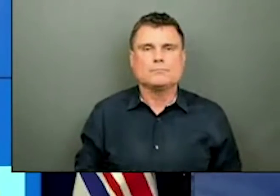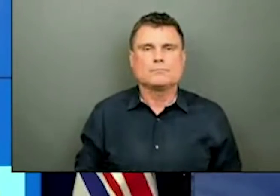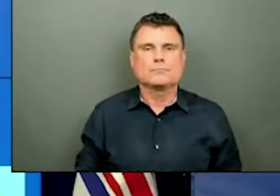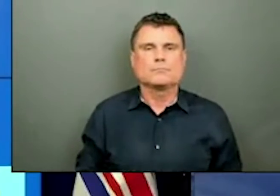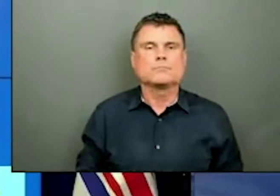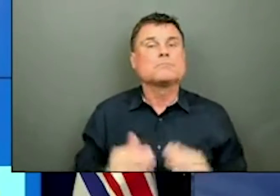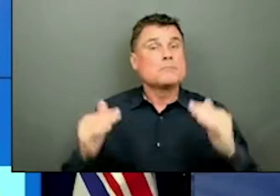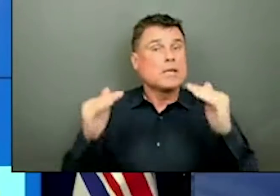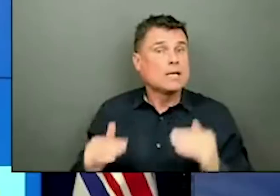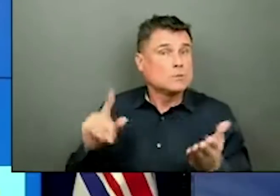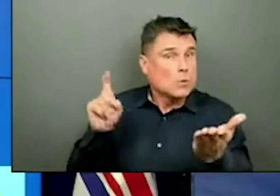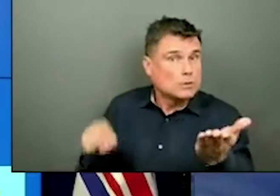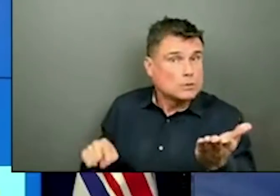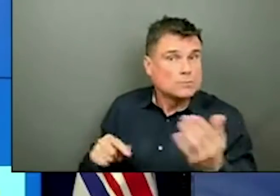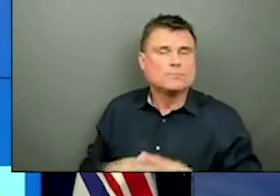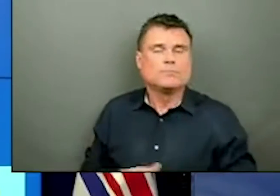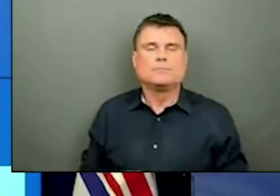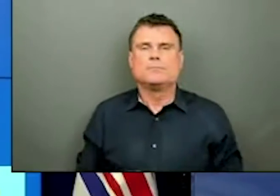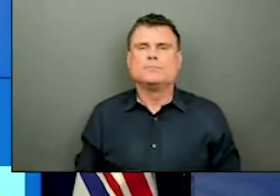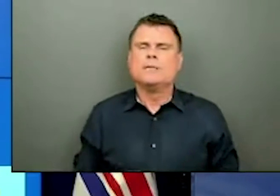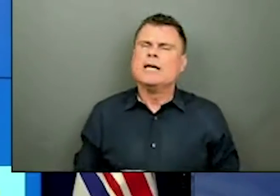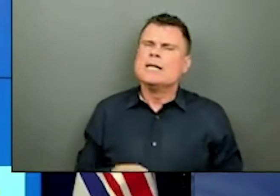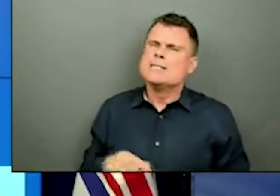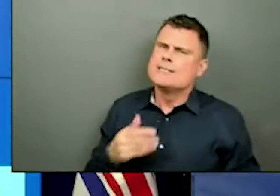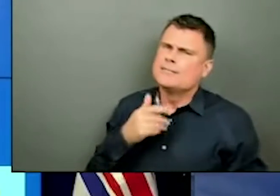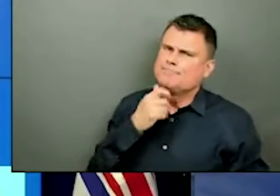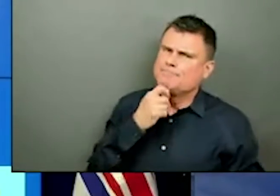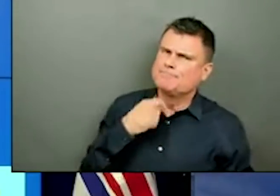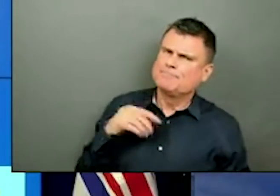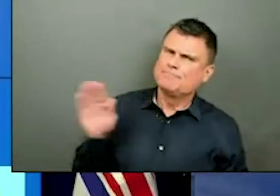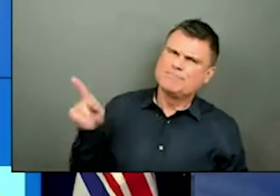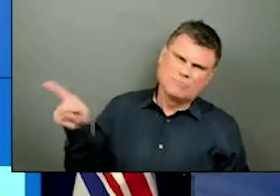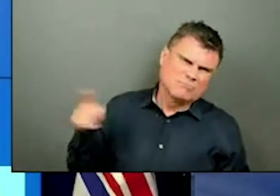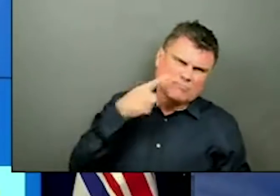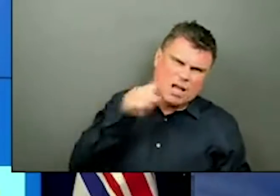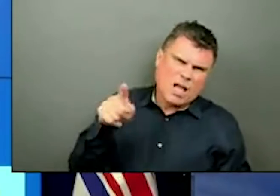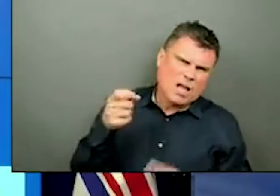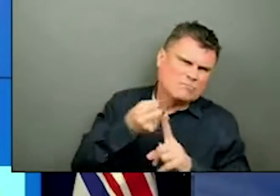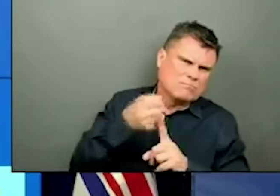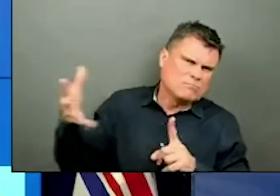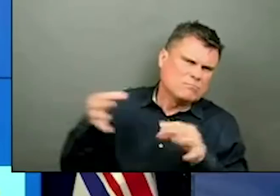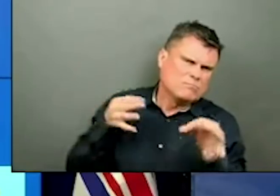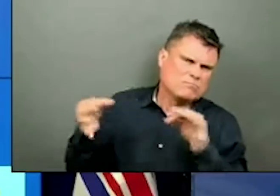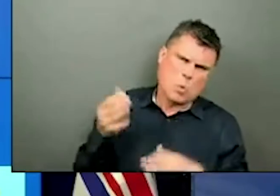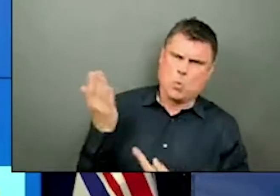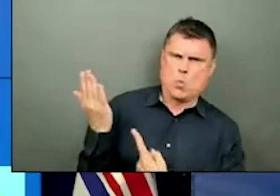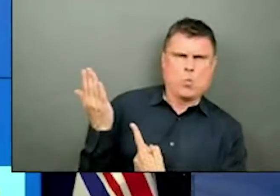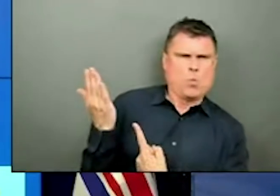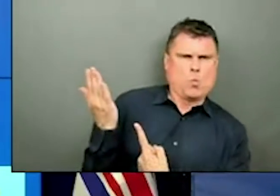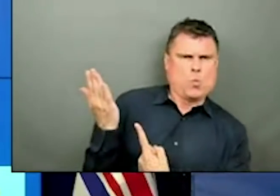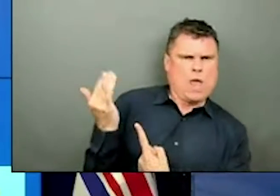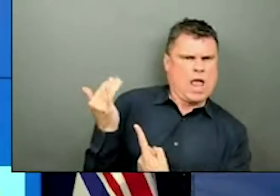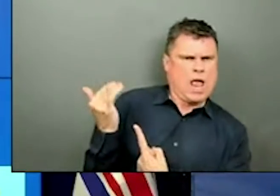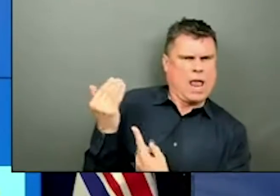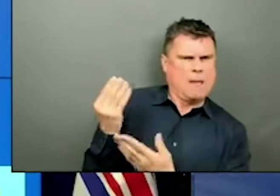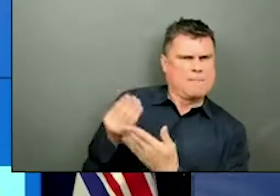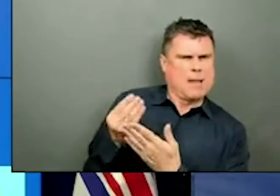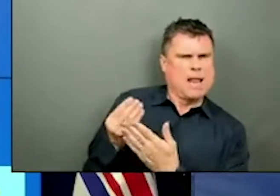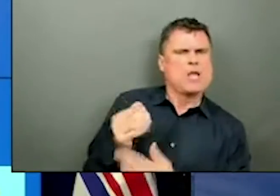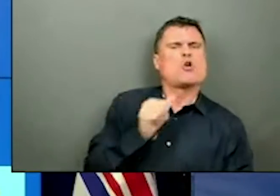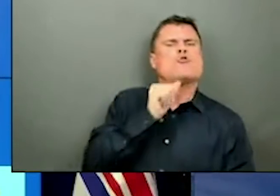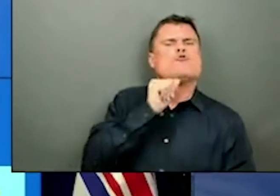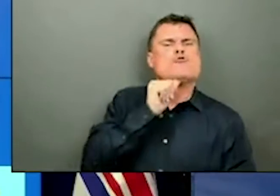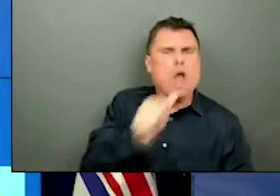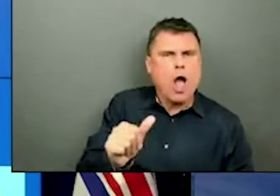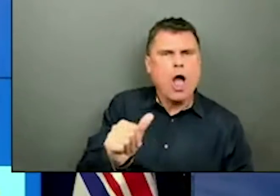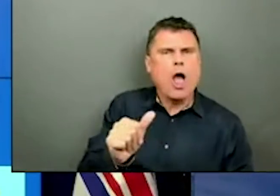Can you explain why the money will not go to those businesses who are not complying with the